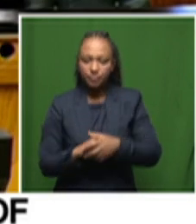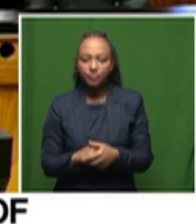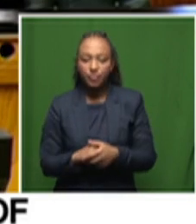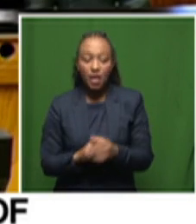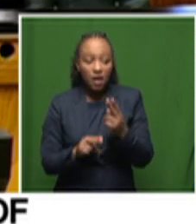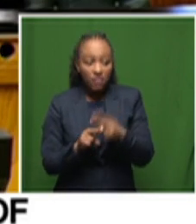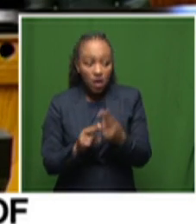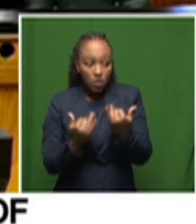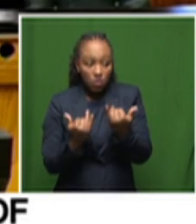review